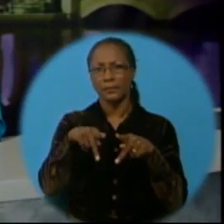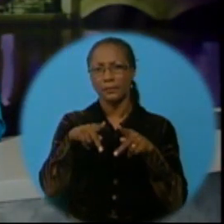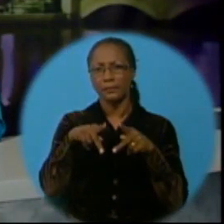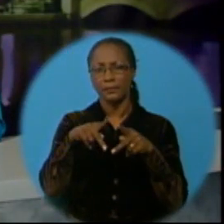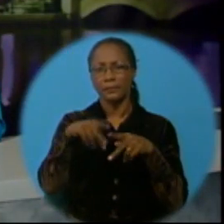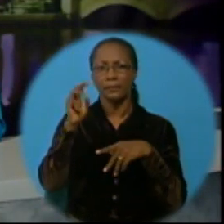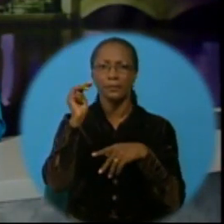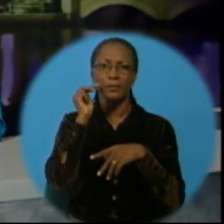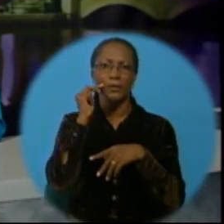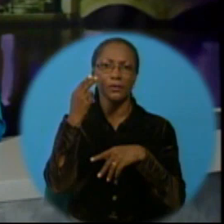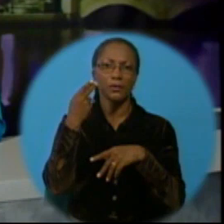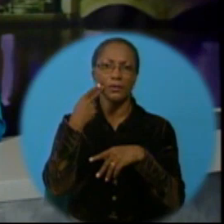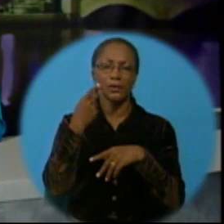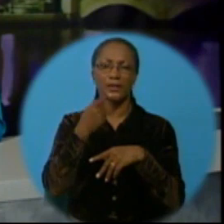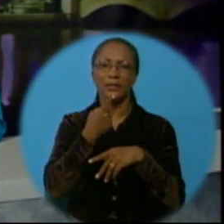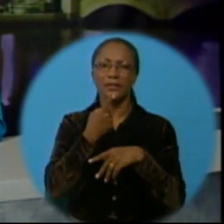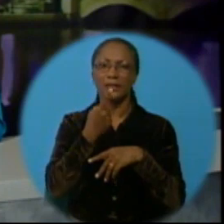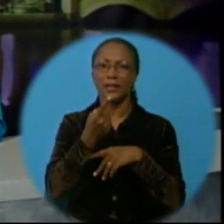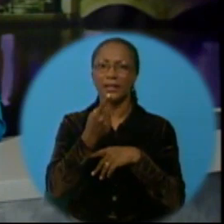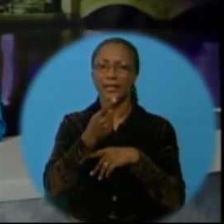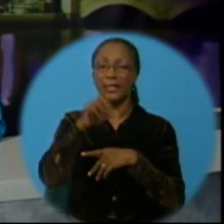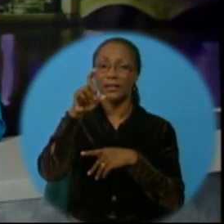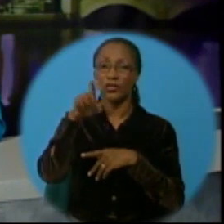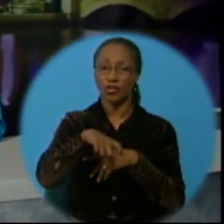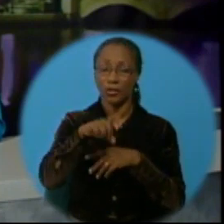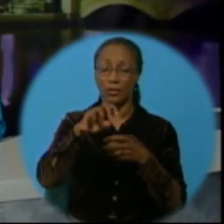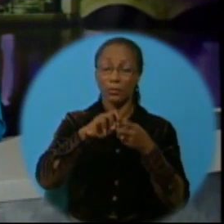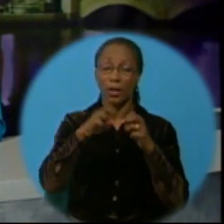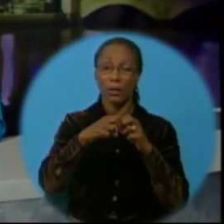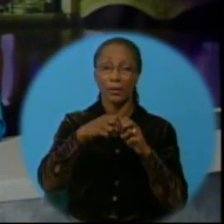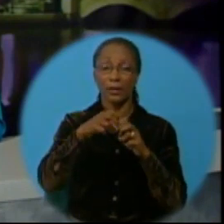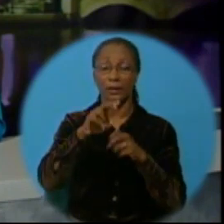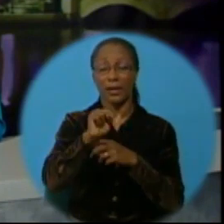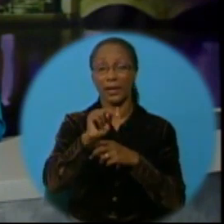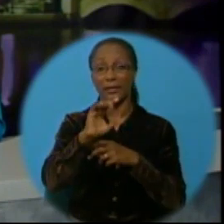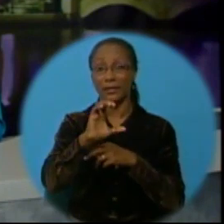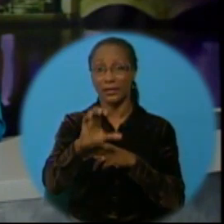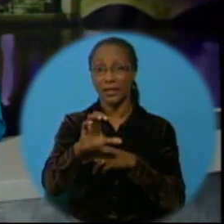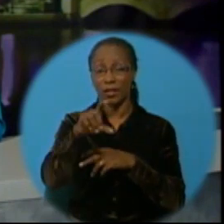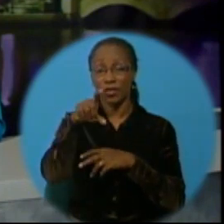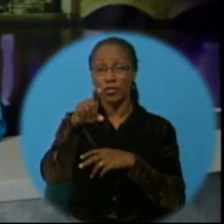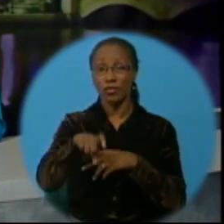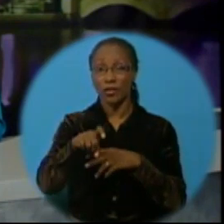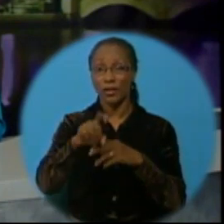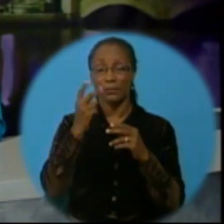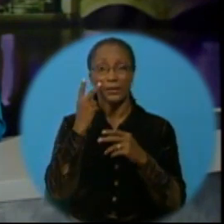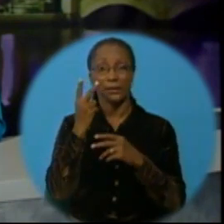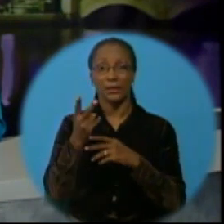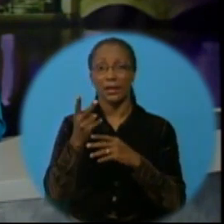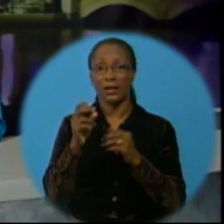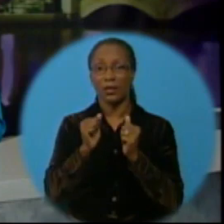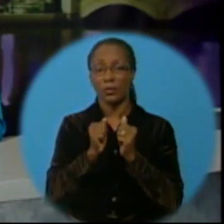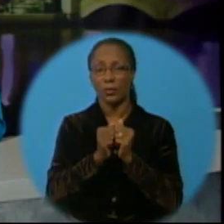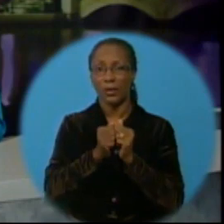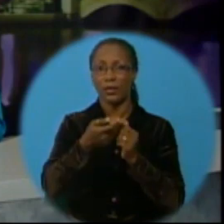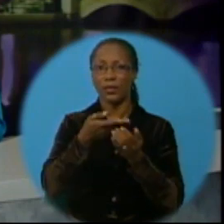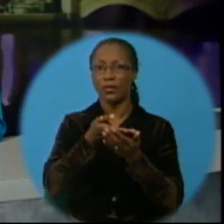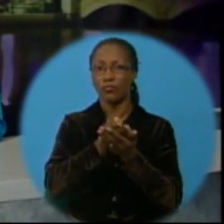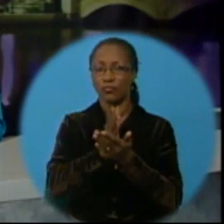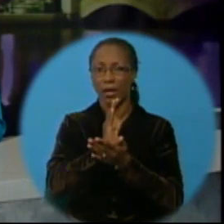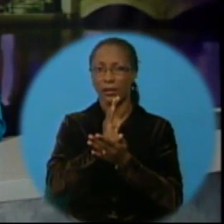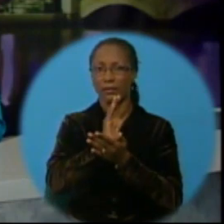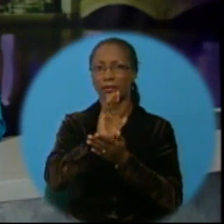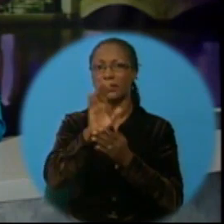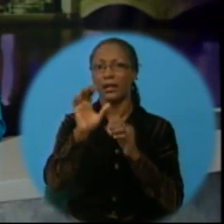NCC's impasse should go before the Employment Rights Tribunal. She says the Employment Rights Act was created to handle situations